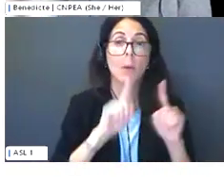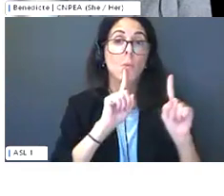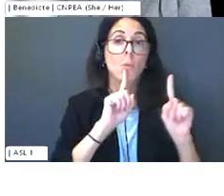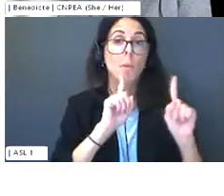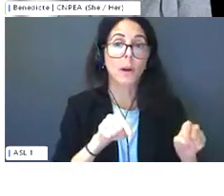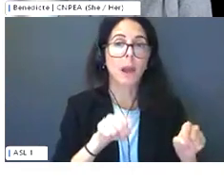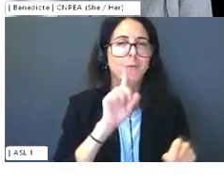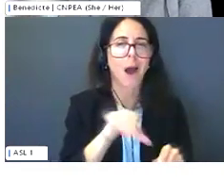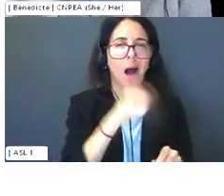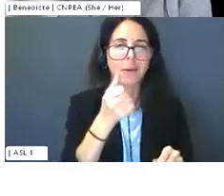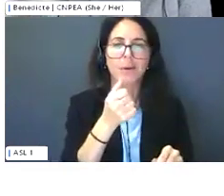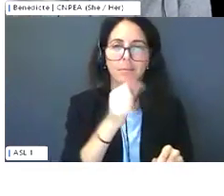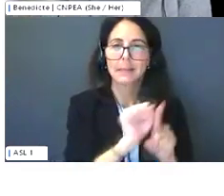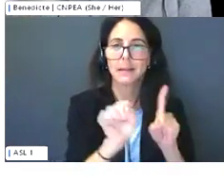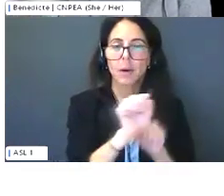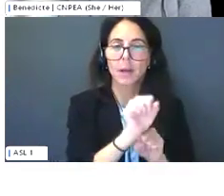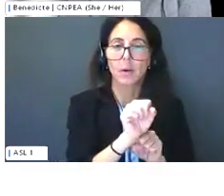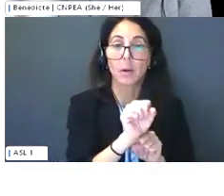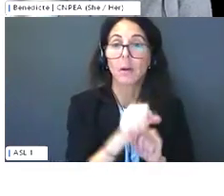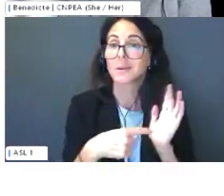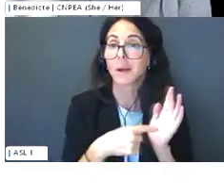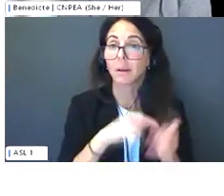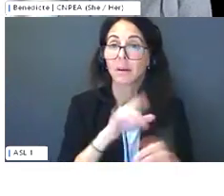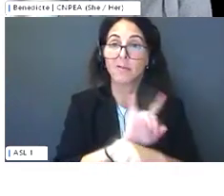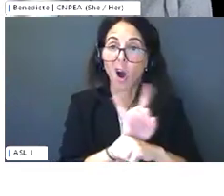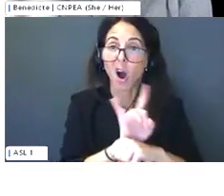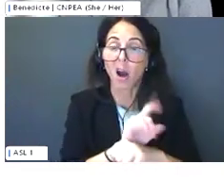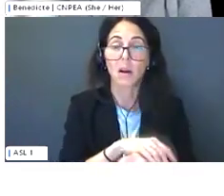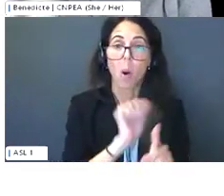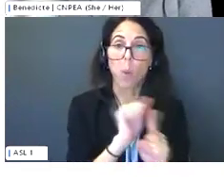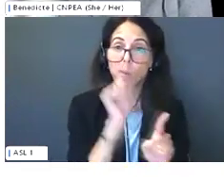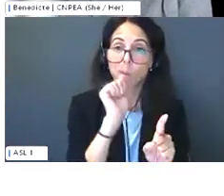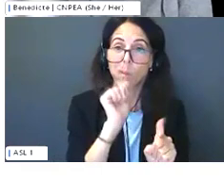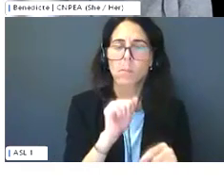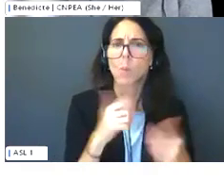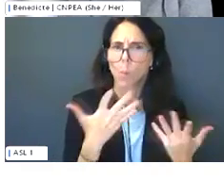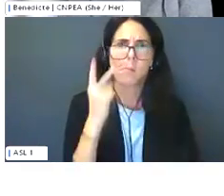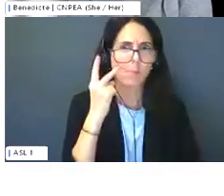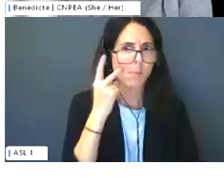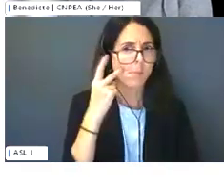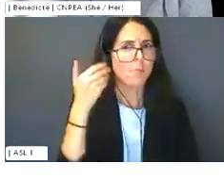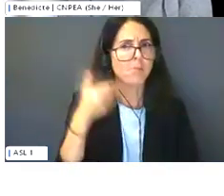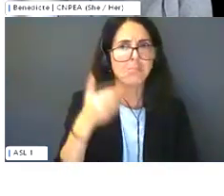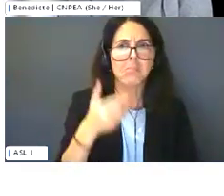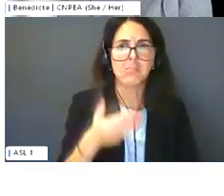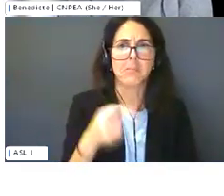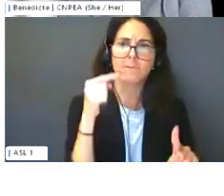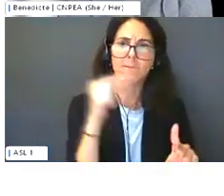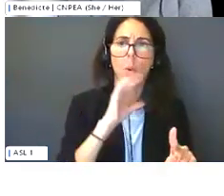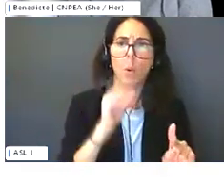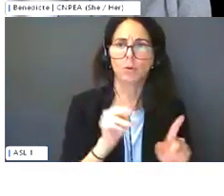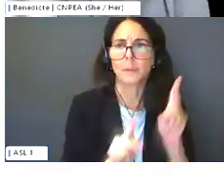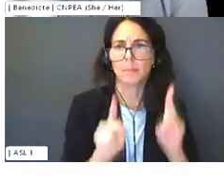kind of scenario when we're talking about frauds and scams, which are also quite prevalent and targeting older